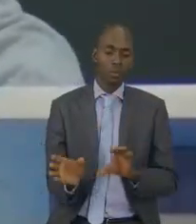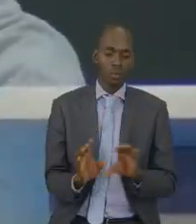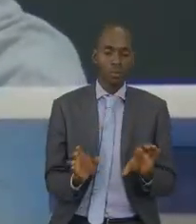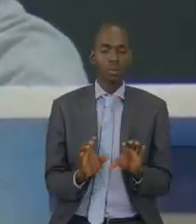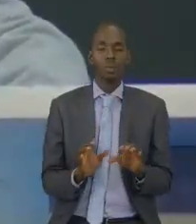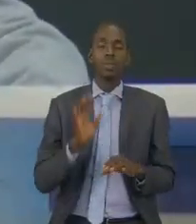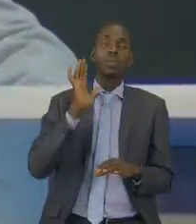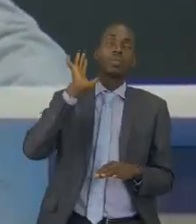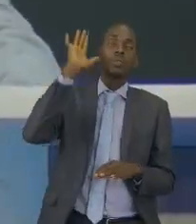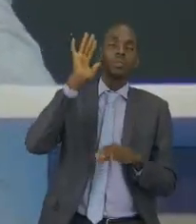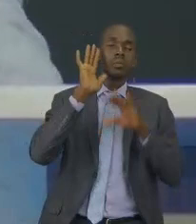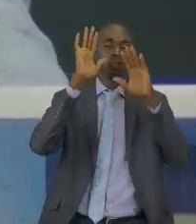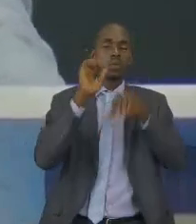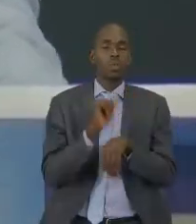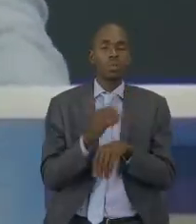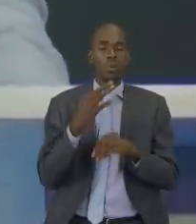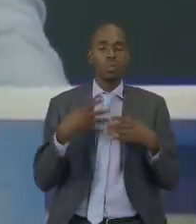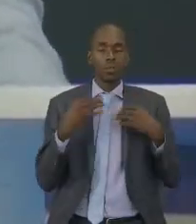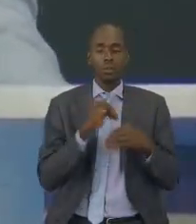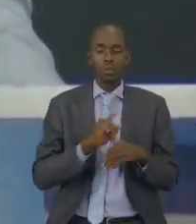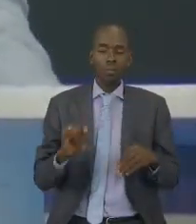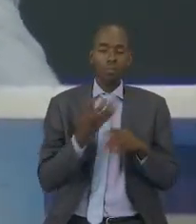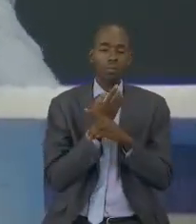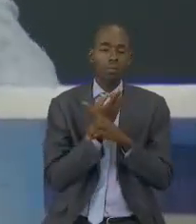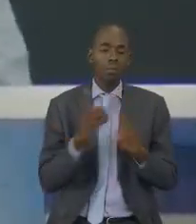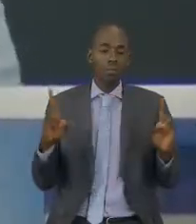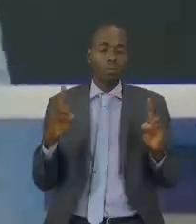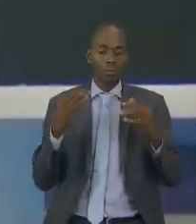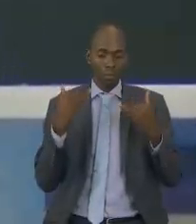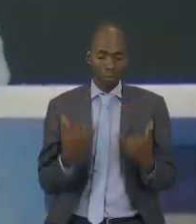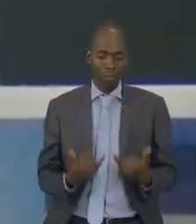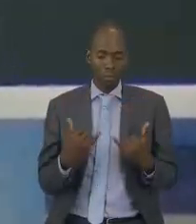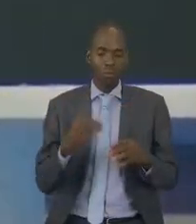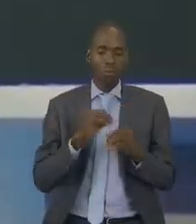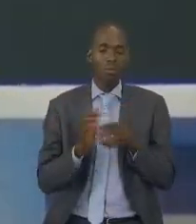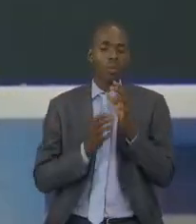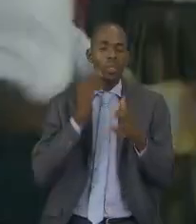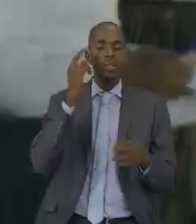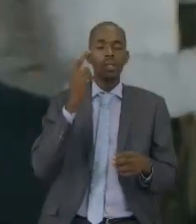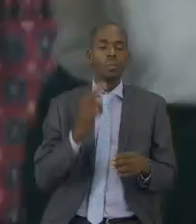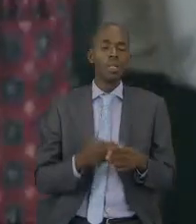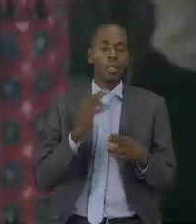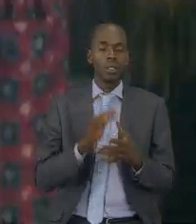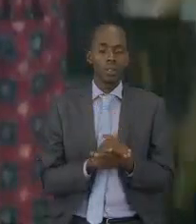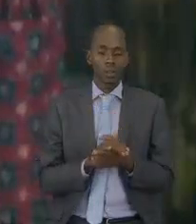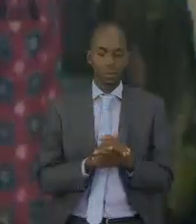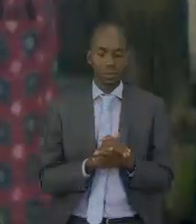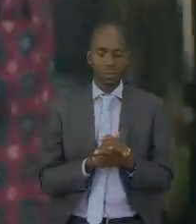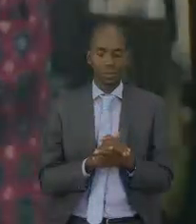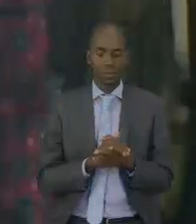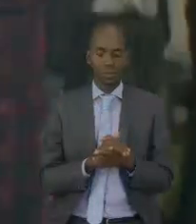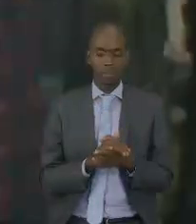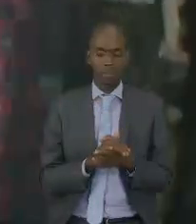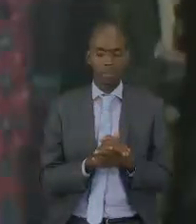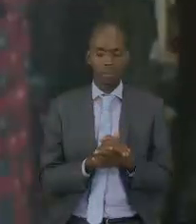your miracle of healing, deliverance right now in Jesus' name. Amen.